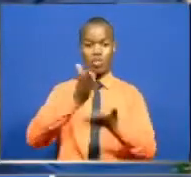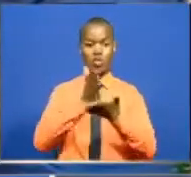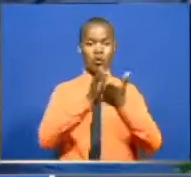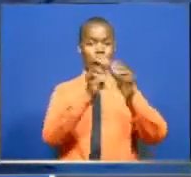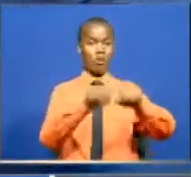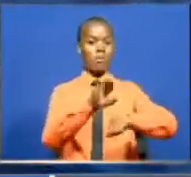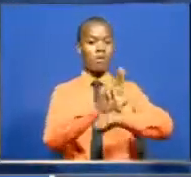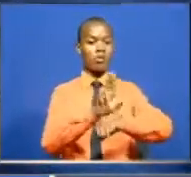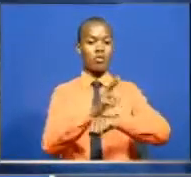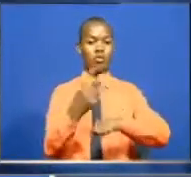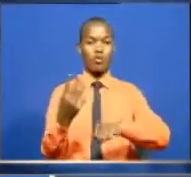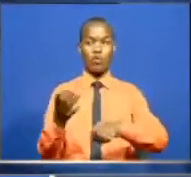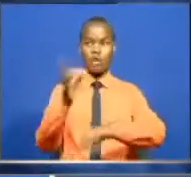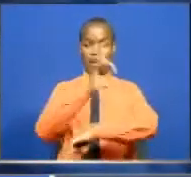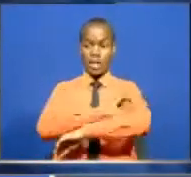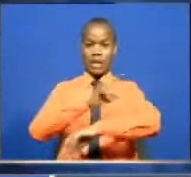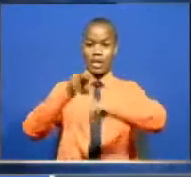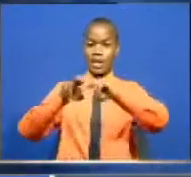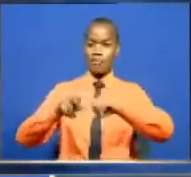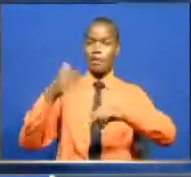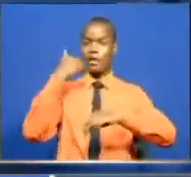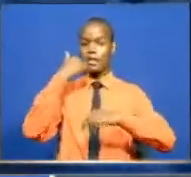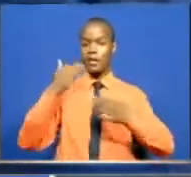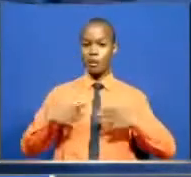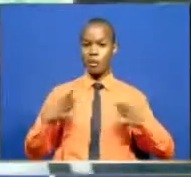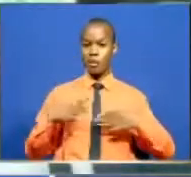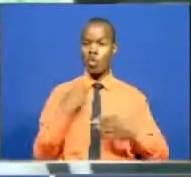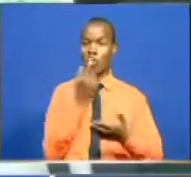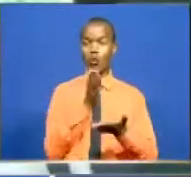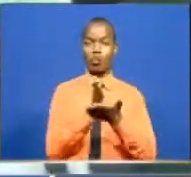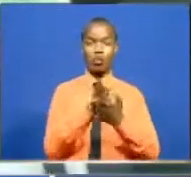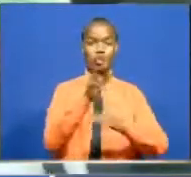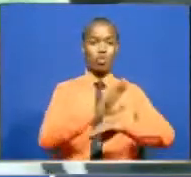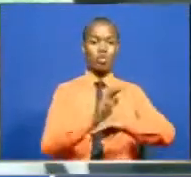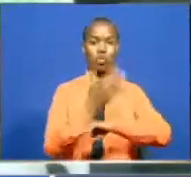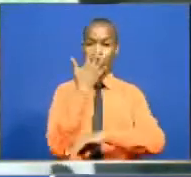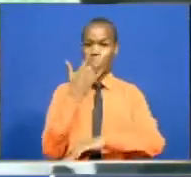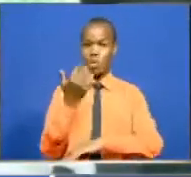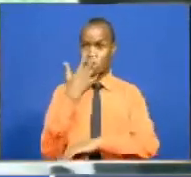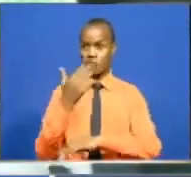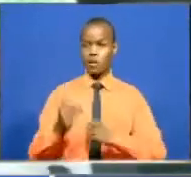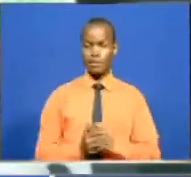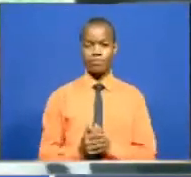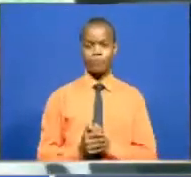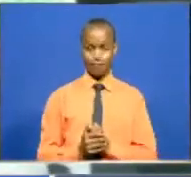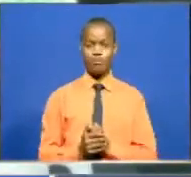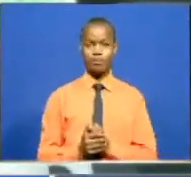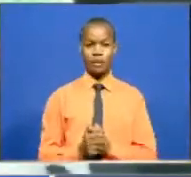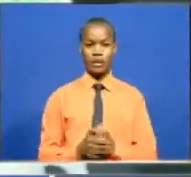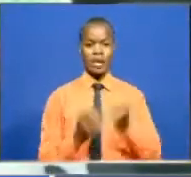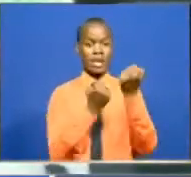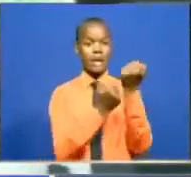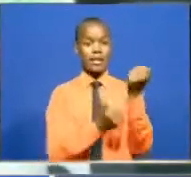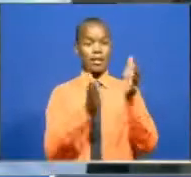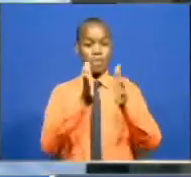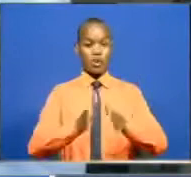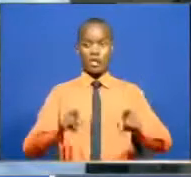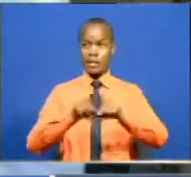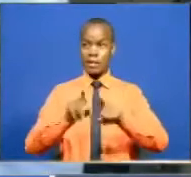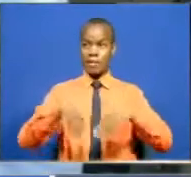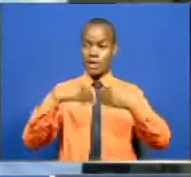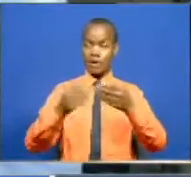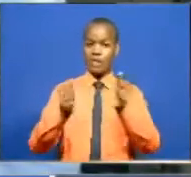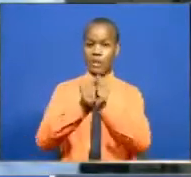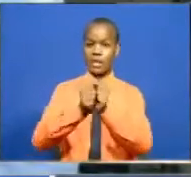4 days, depending on the number of patients who are on oxygen supply. Mombasa Cement Limited further donated 10 water dispensers,